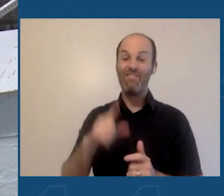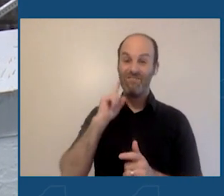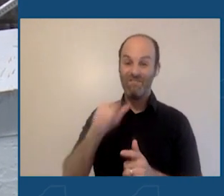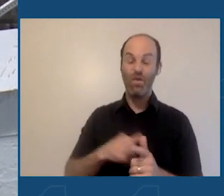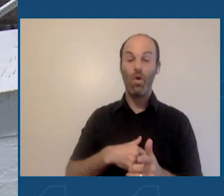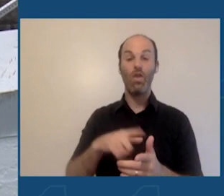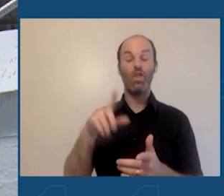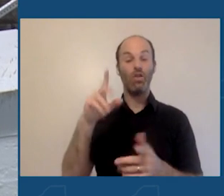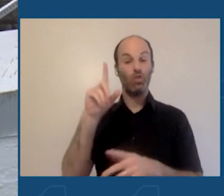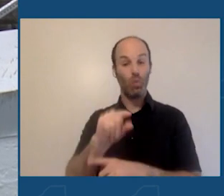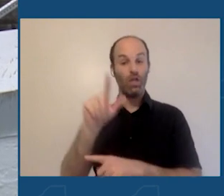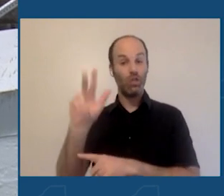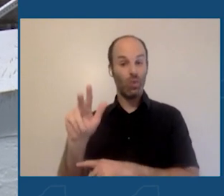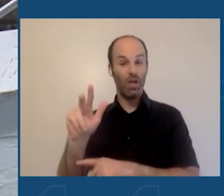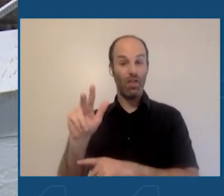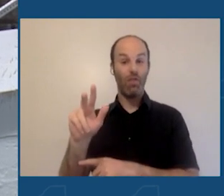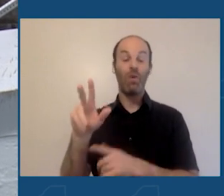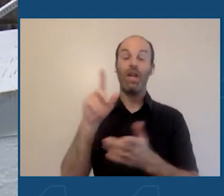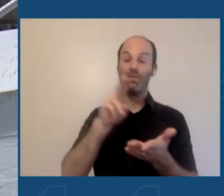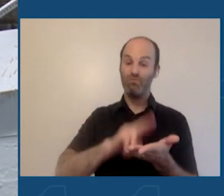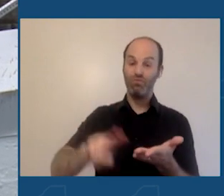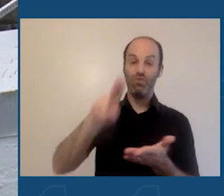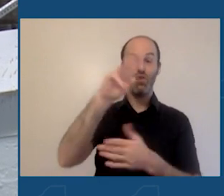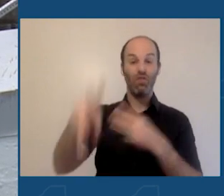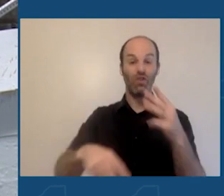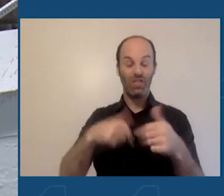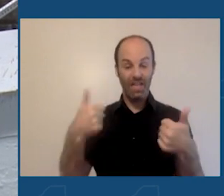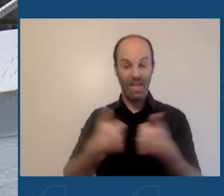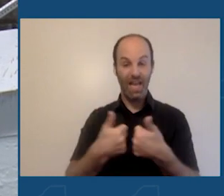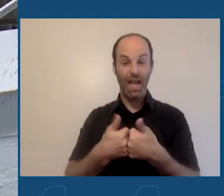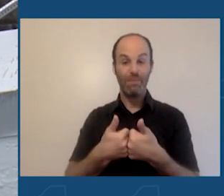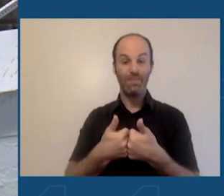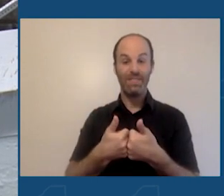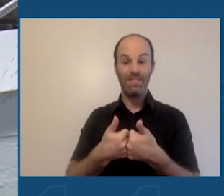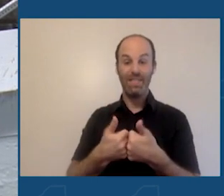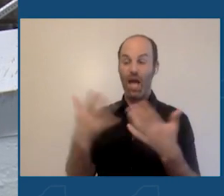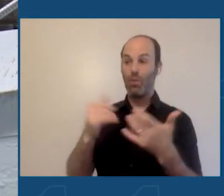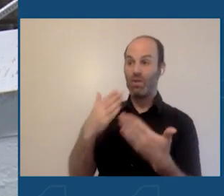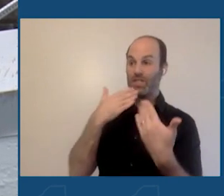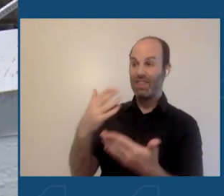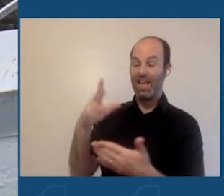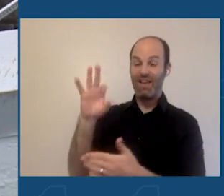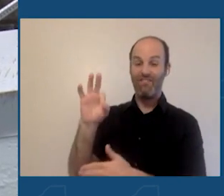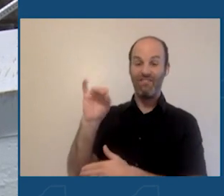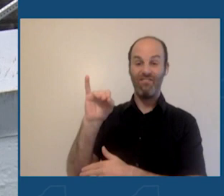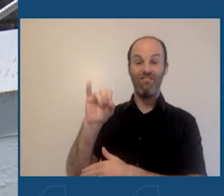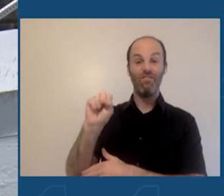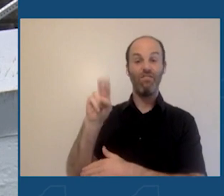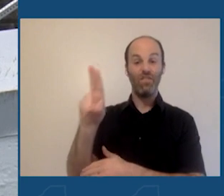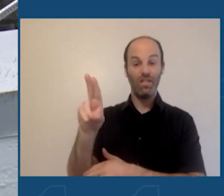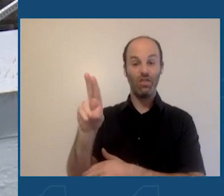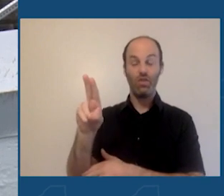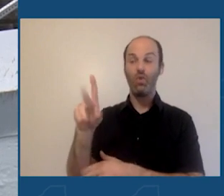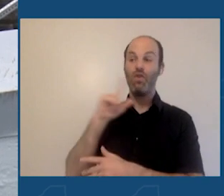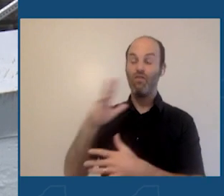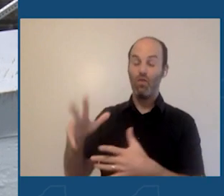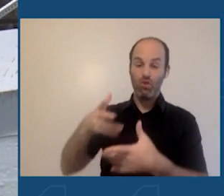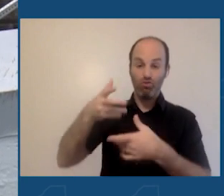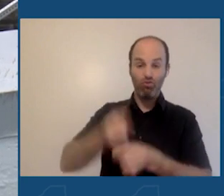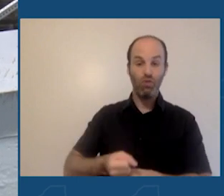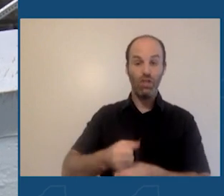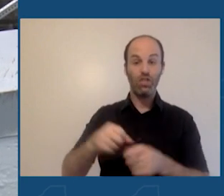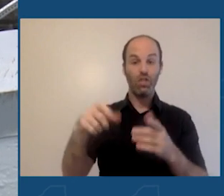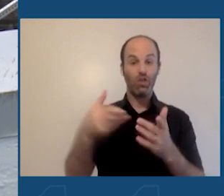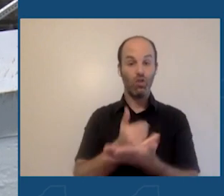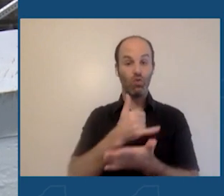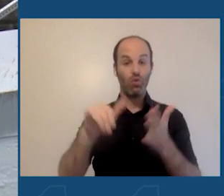University Games. I'd like to extend my gratitude to FISU for entrusting New York State with the responsibility of planning and executing